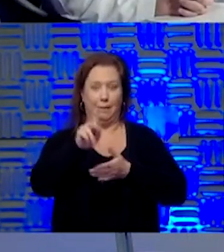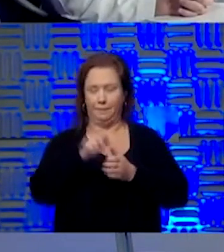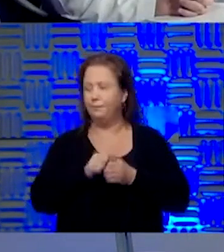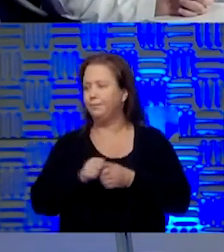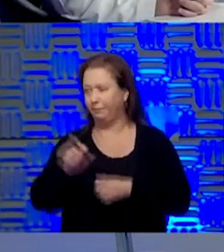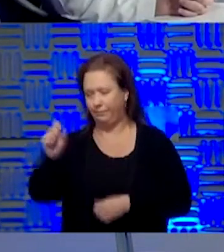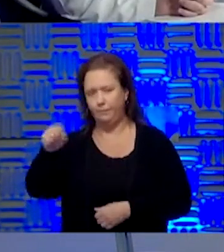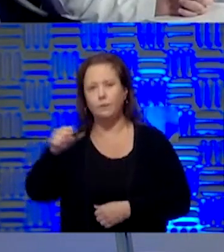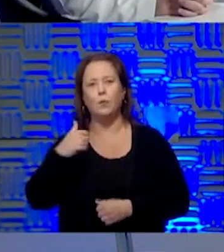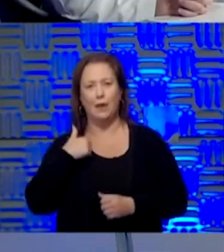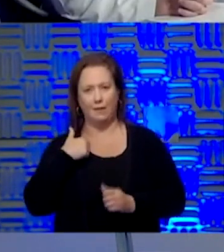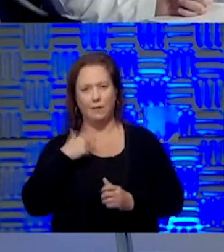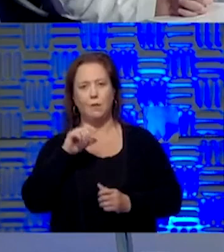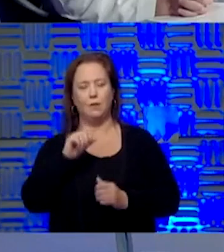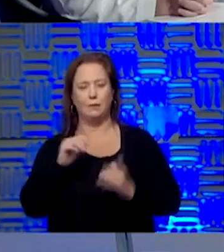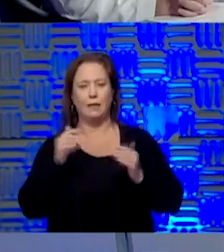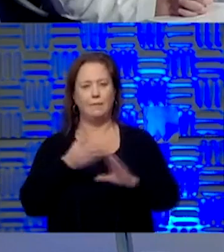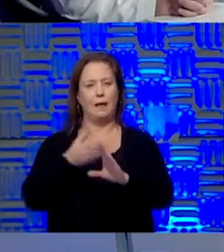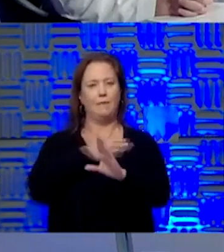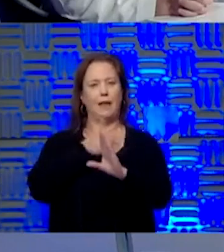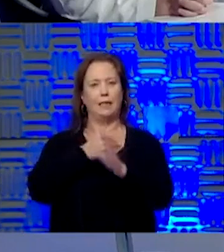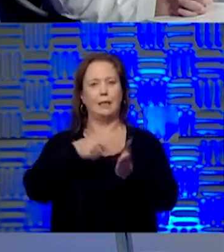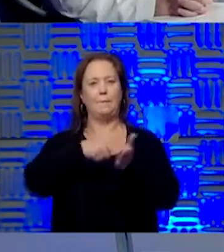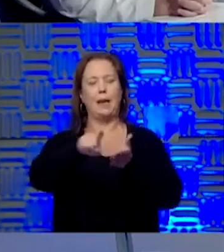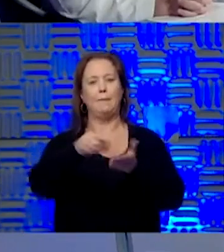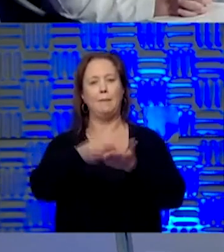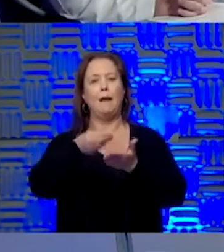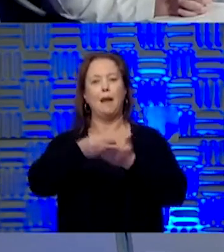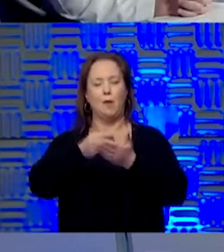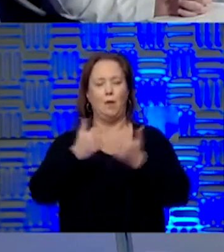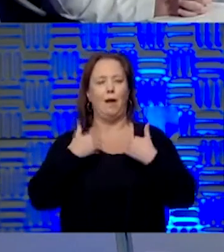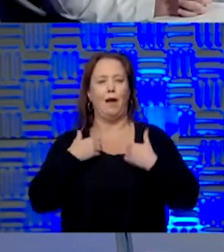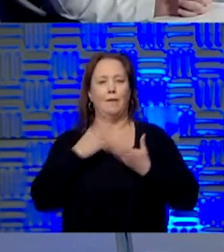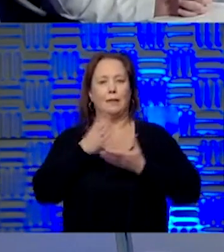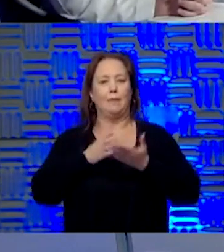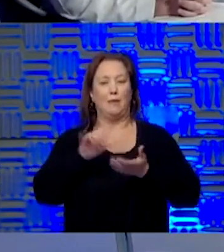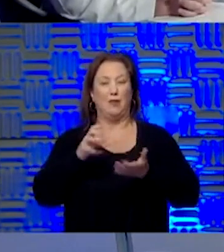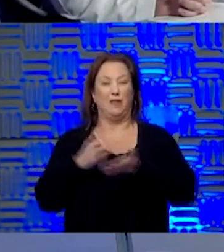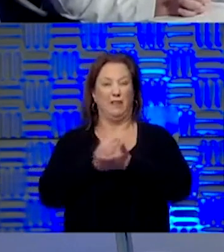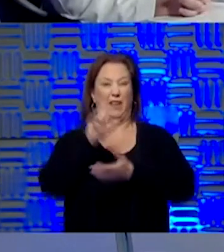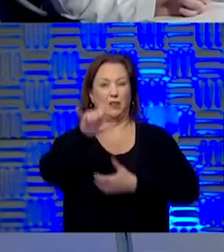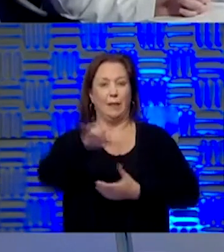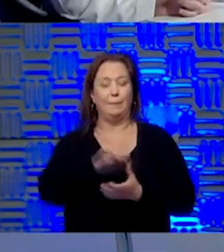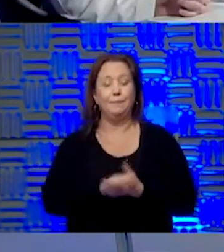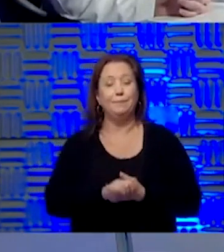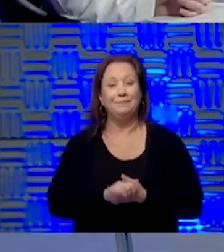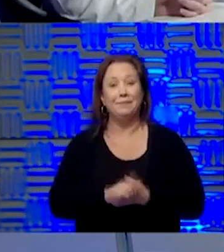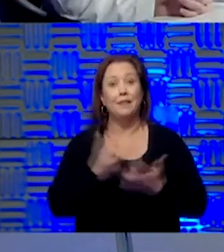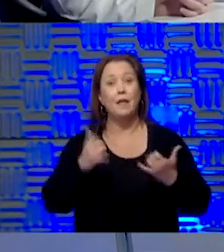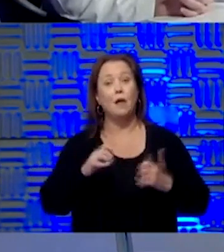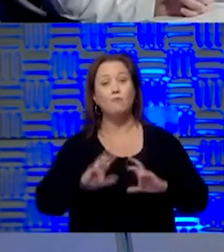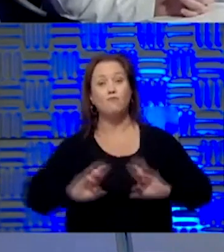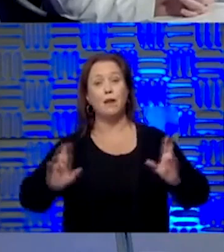those advance payment dollars. Yeah. So questions from from the media and from others out there.